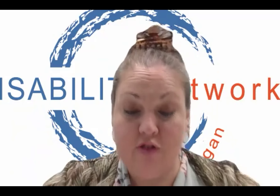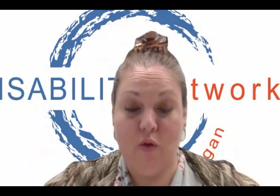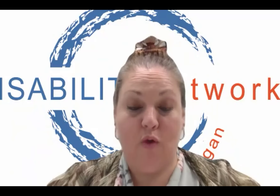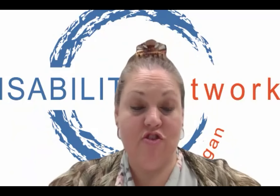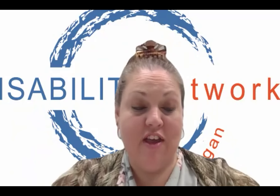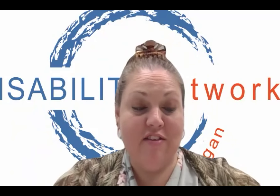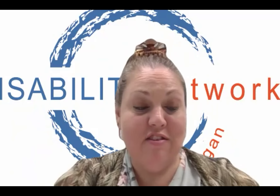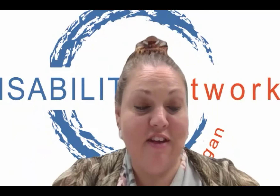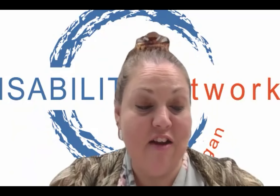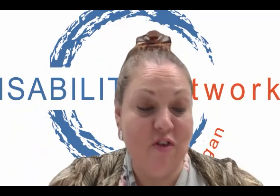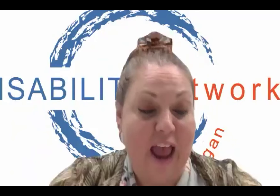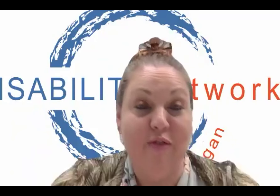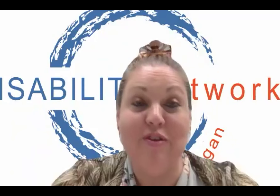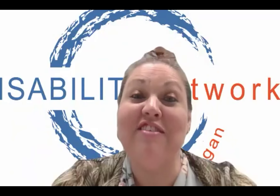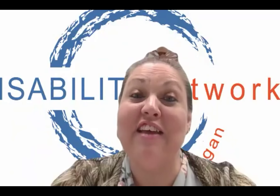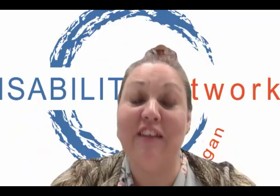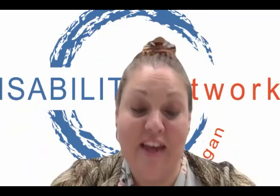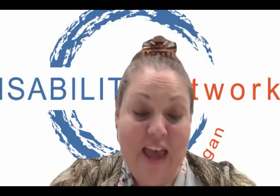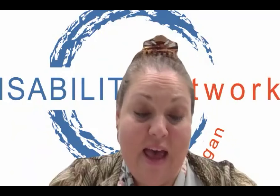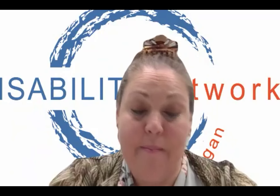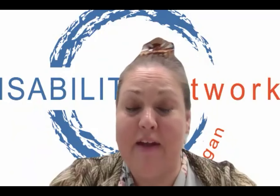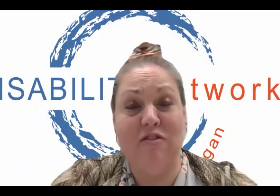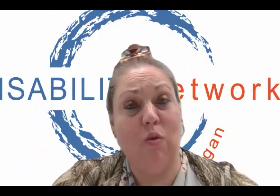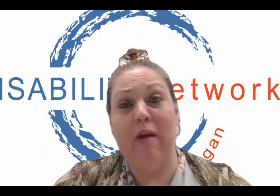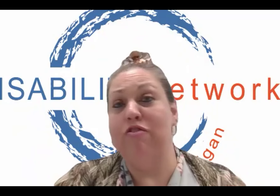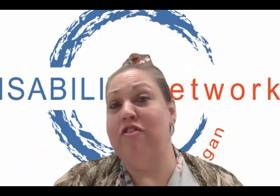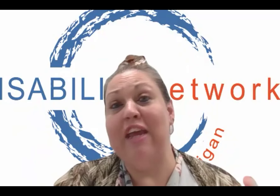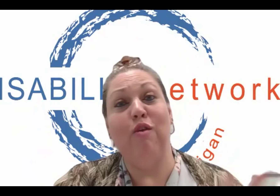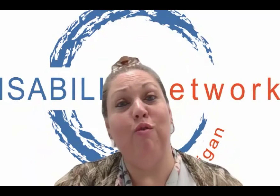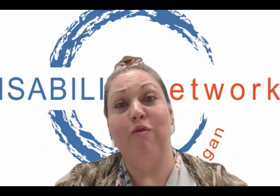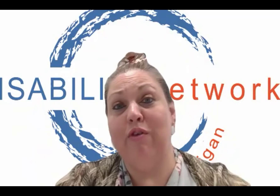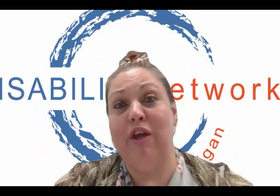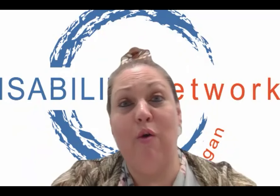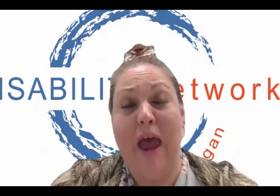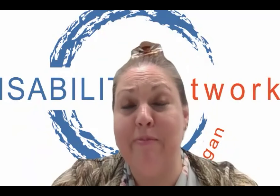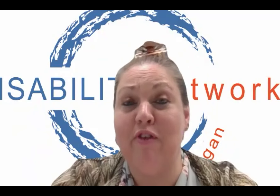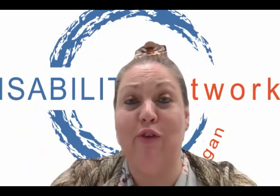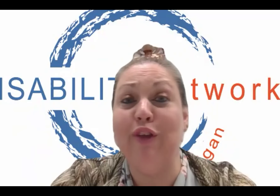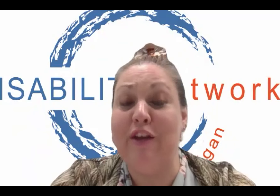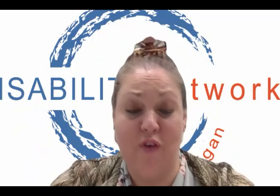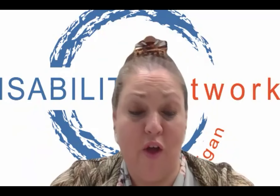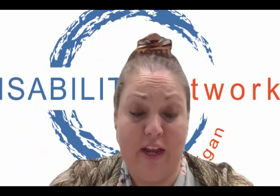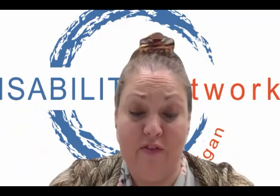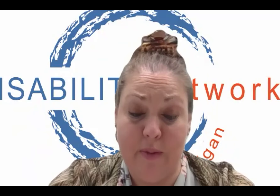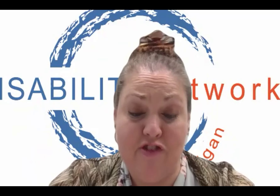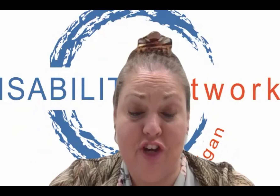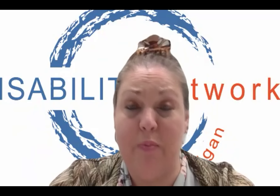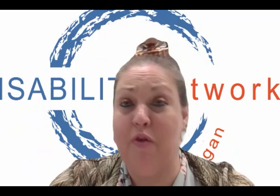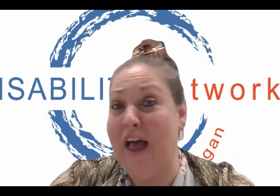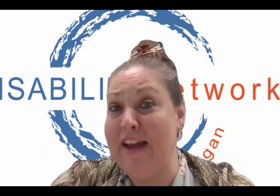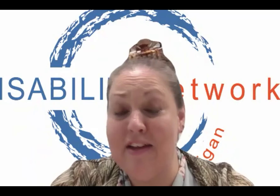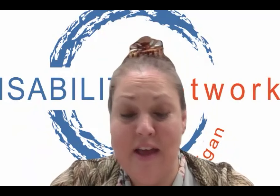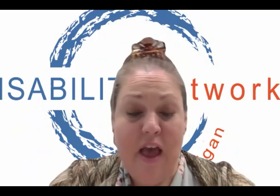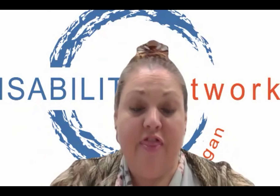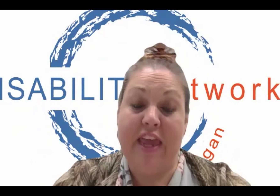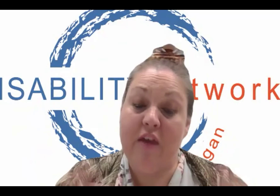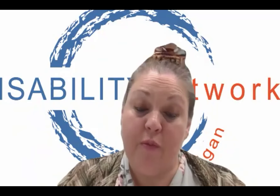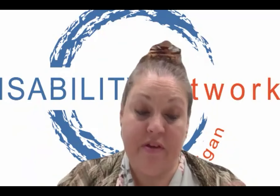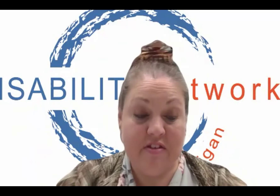Dr. Walter Koroshetz, Dr. Catherine Sequelae, and Becca Squires. Thank you, absolutely, for all the information you